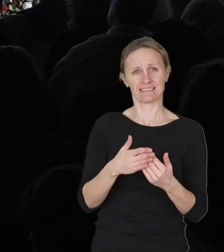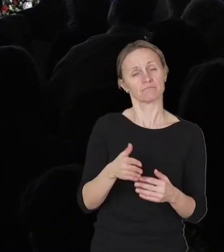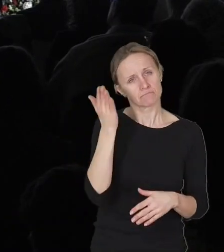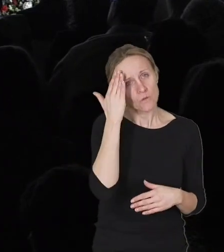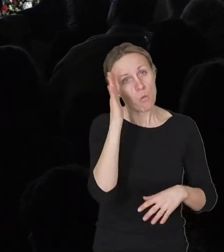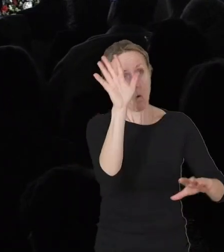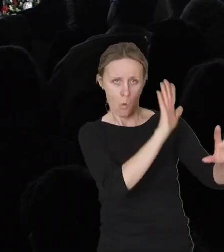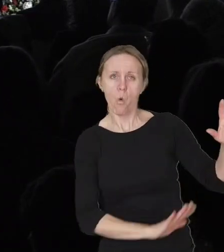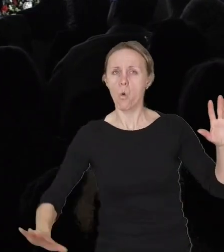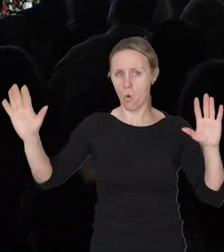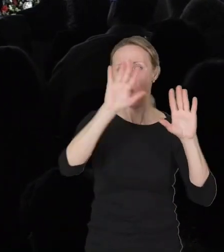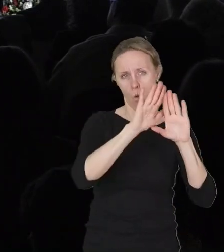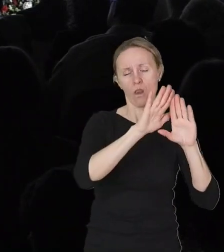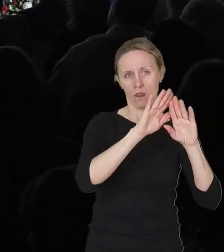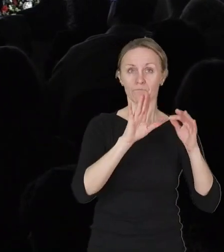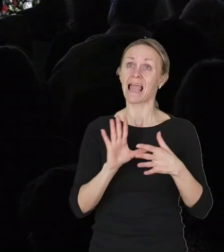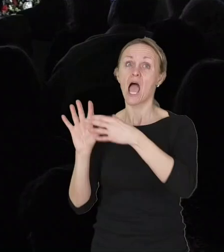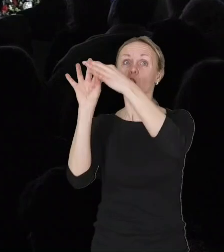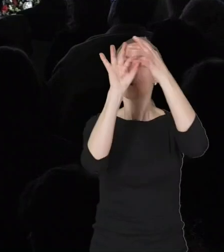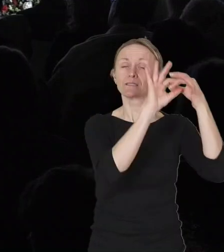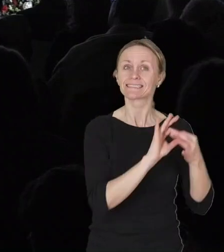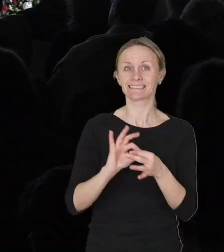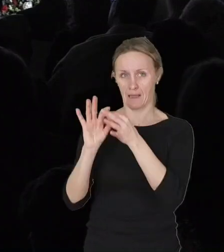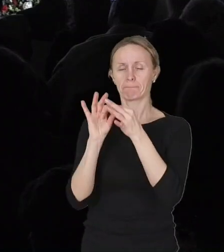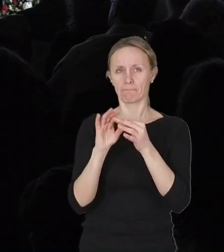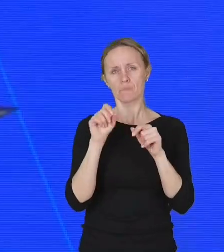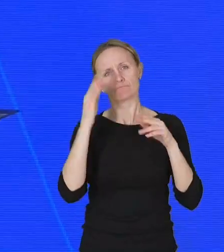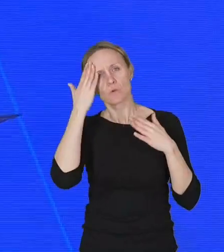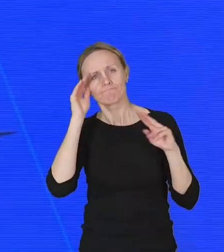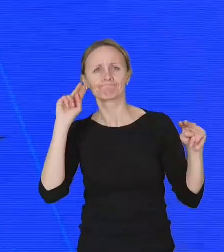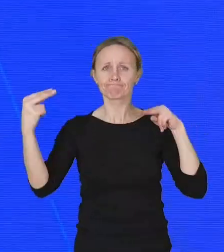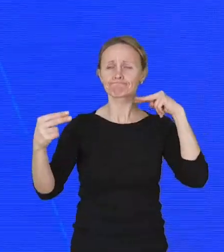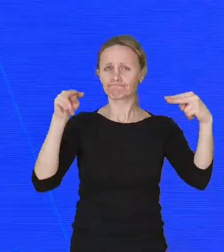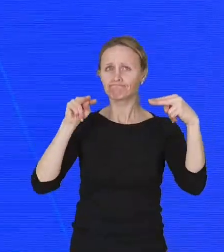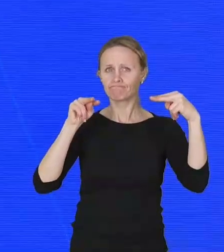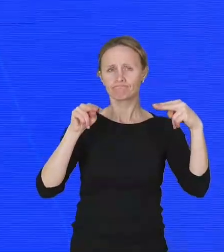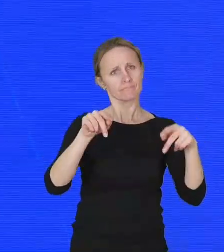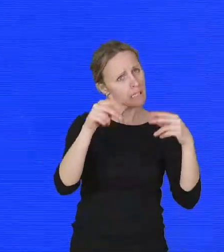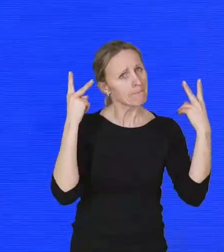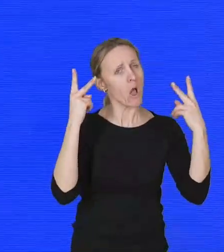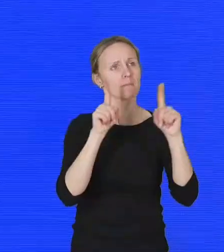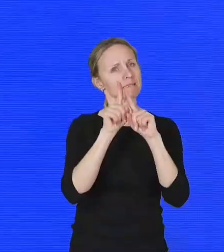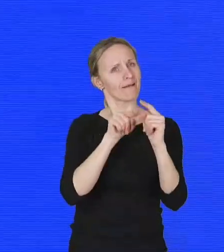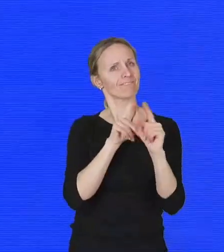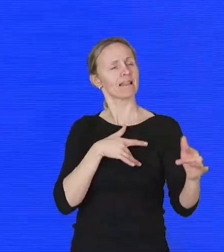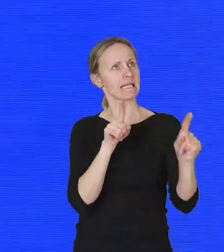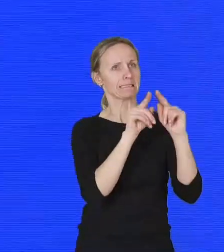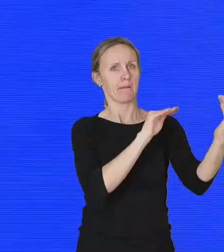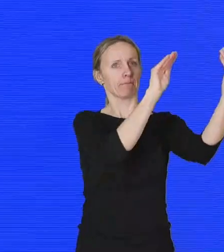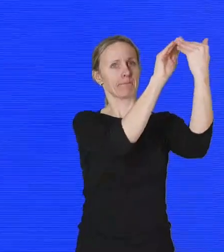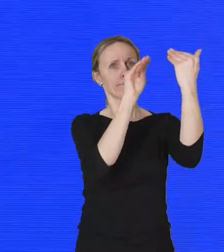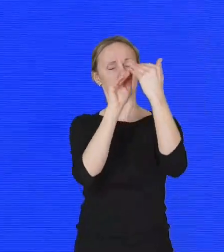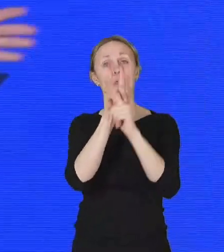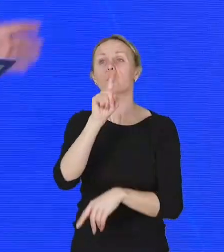of concepts could be born there and how they can be developed and implemented. Thank you very much for sharing this idea. Moving to the